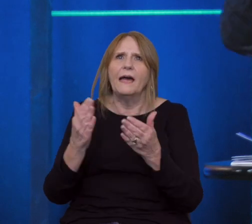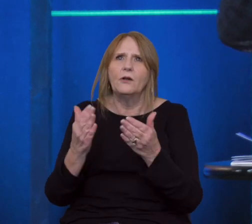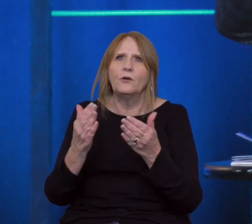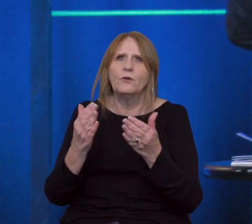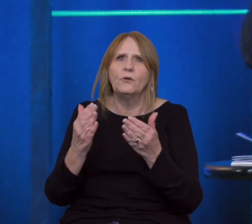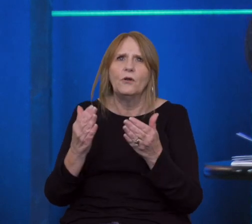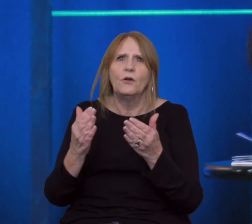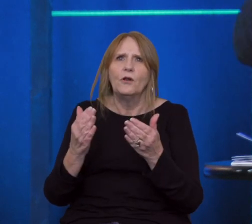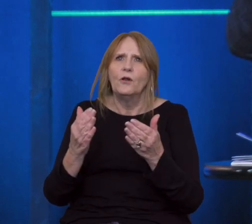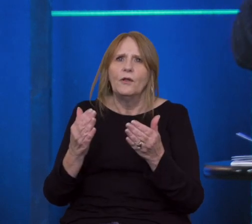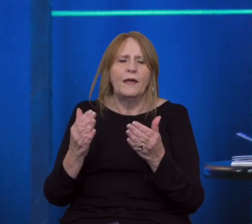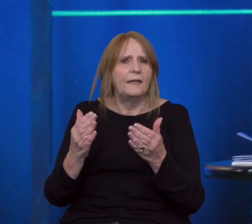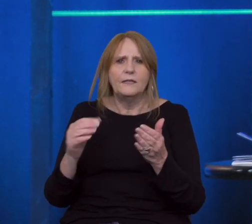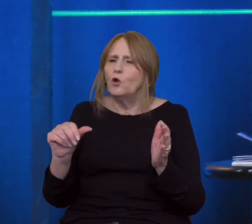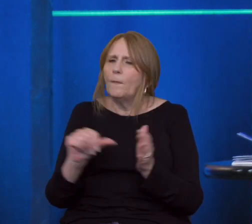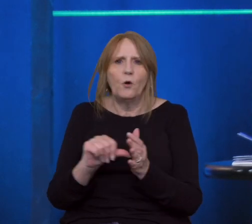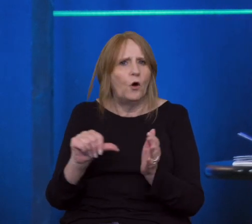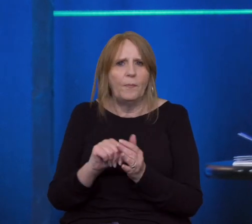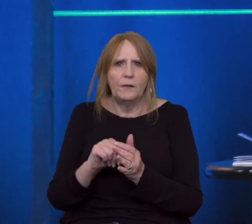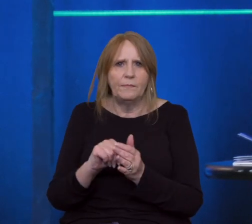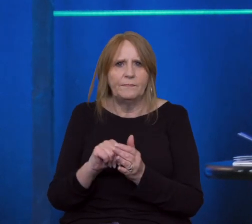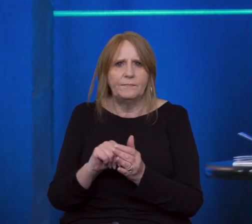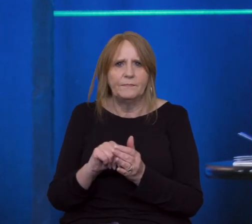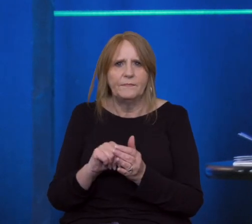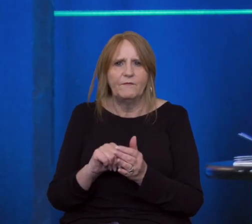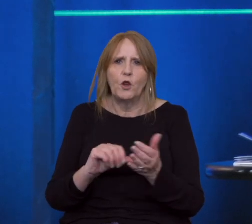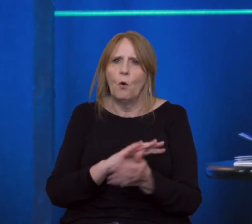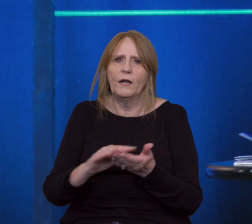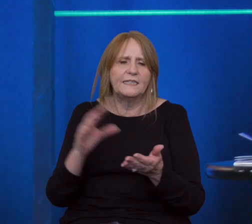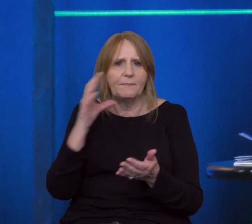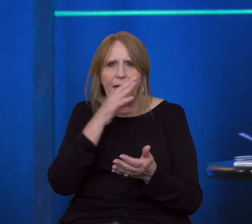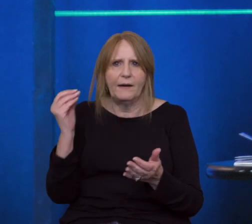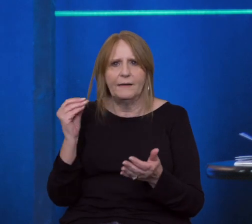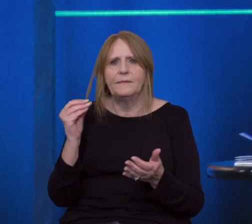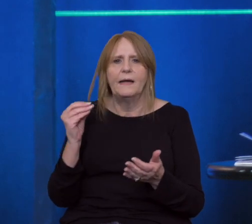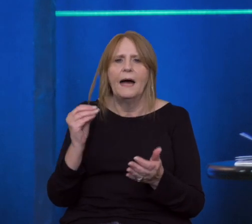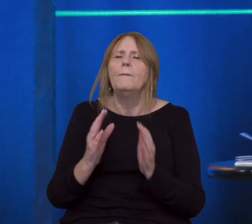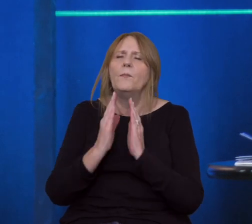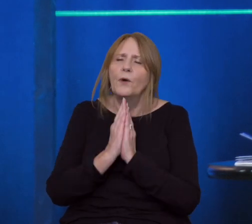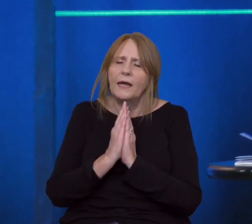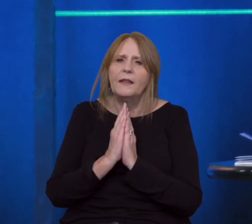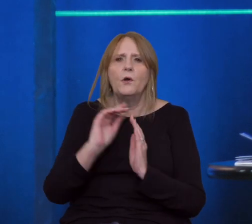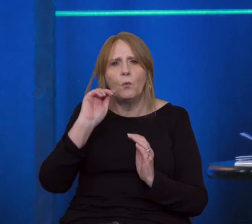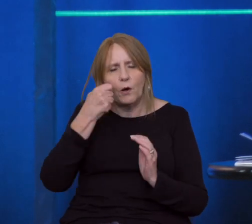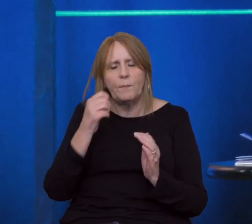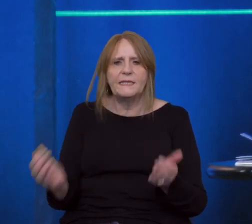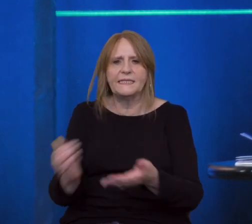that geography is no problem to the dynamic life of Your Holy Spirit. I pray for them that they would be saved